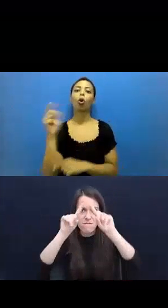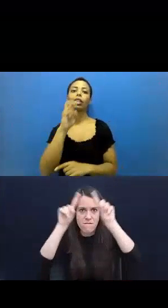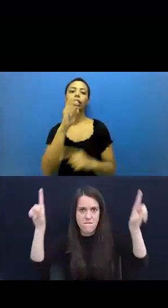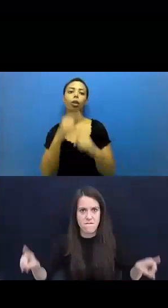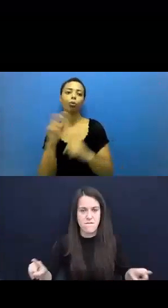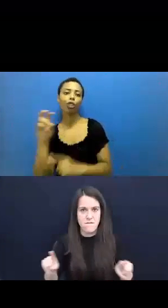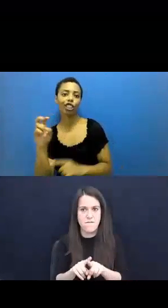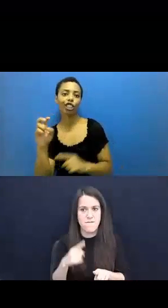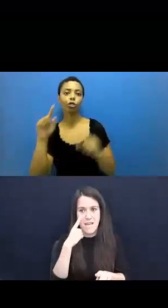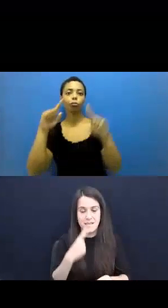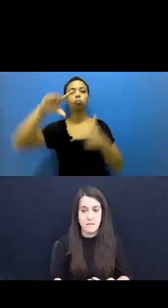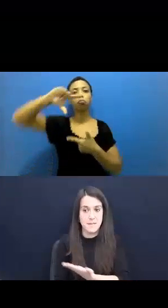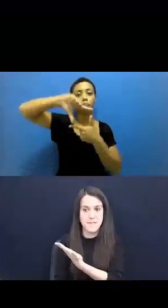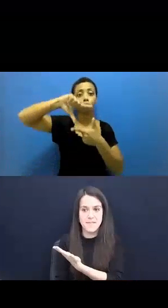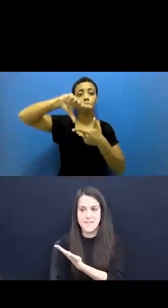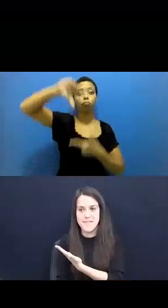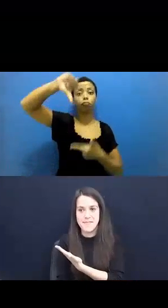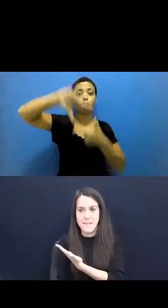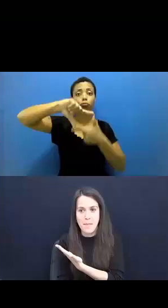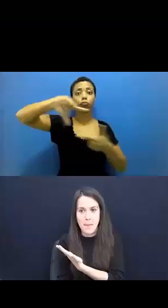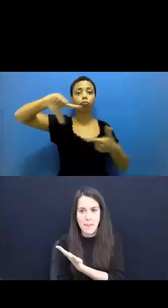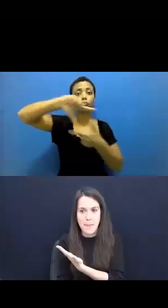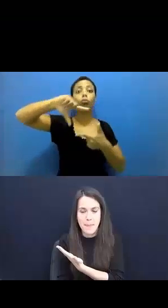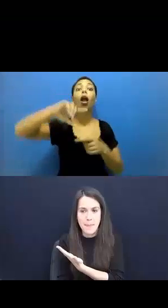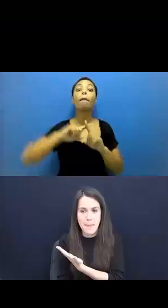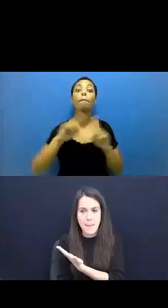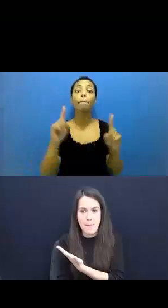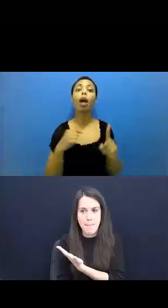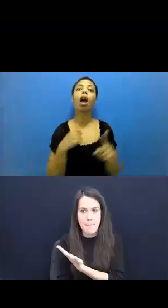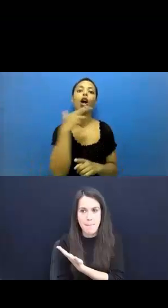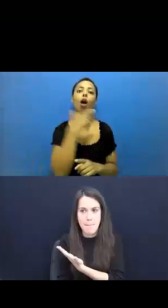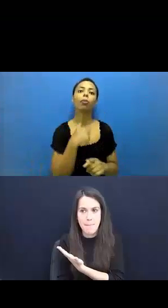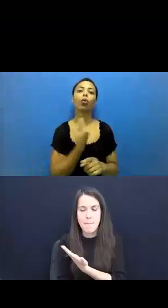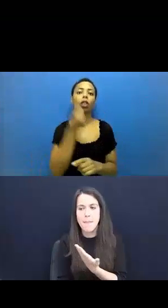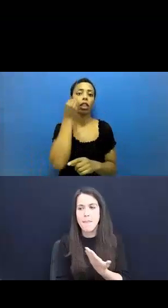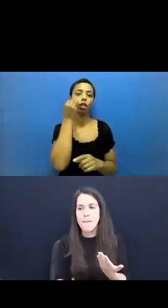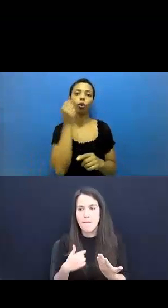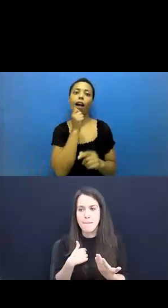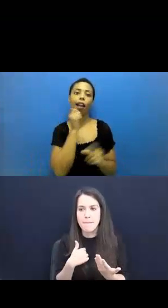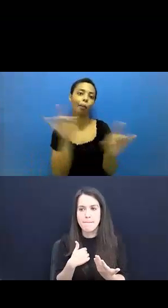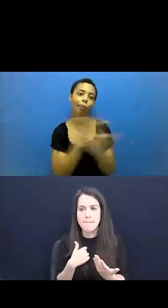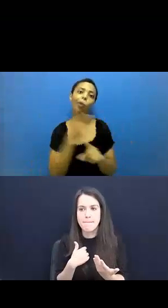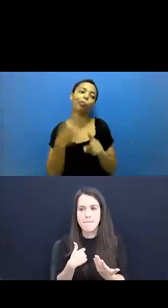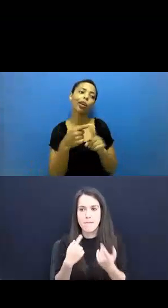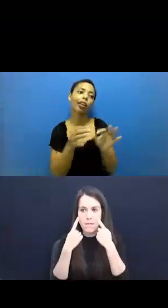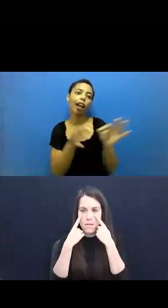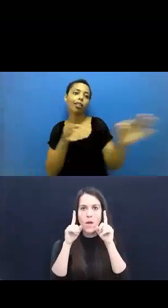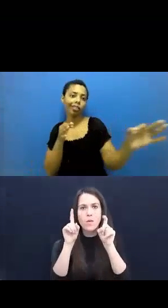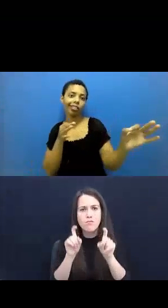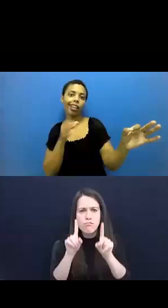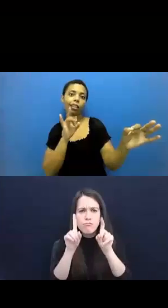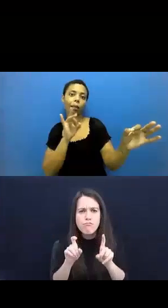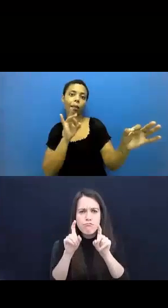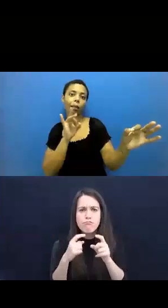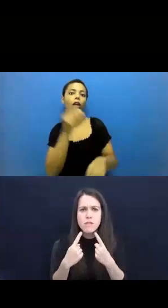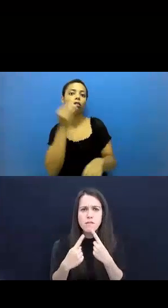test the haptograms, of course, with users from distance, but we discussed the